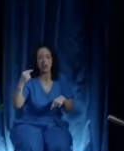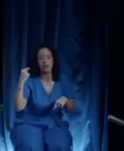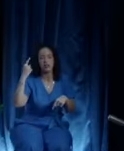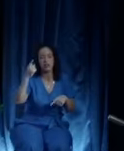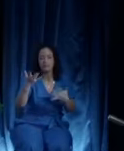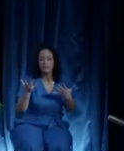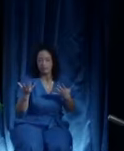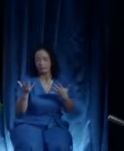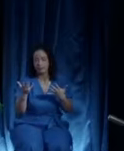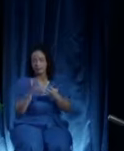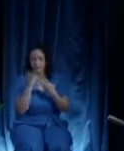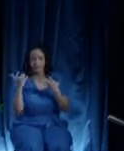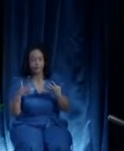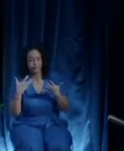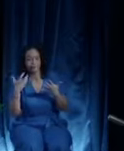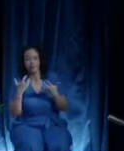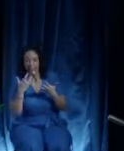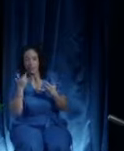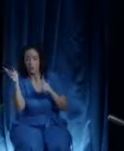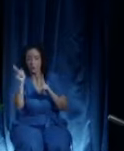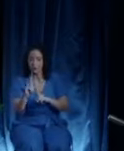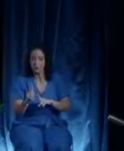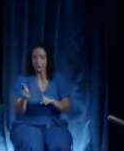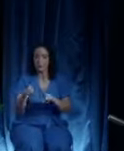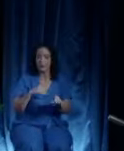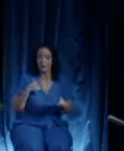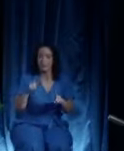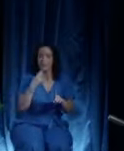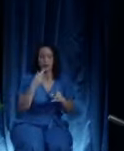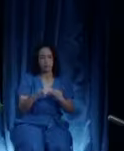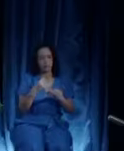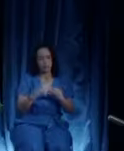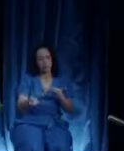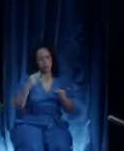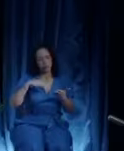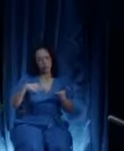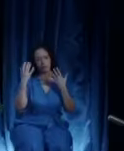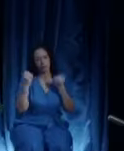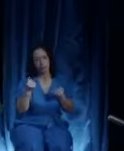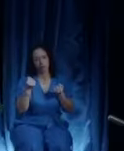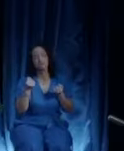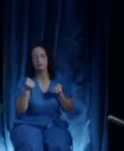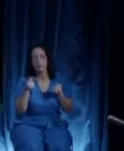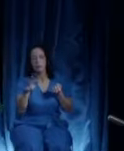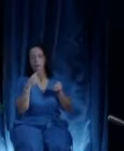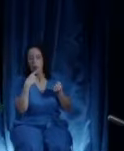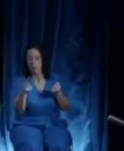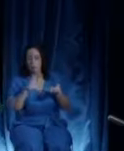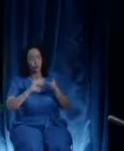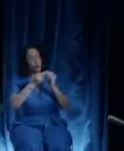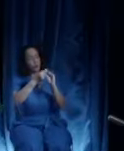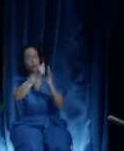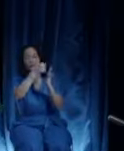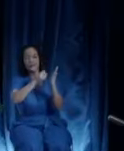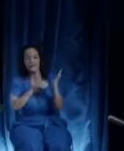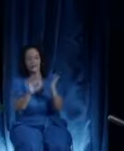populace, and we could make some money out of regulating that. Well, then you put together a petition to the king saying that